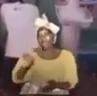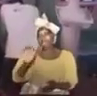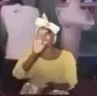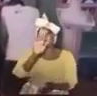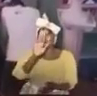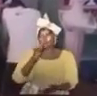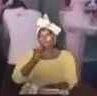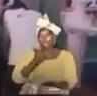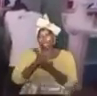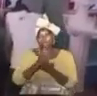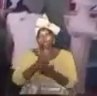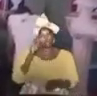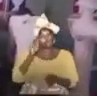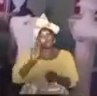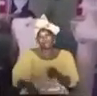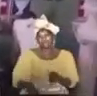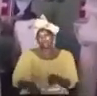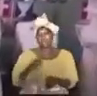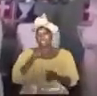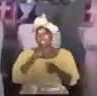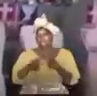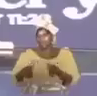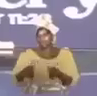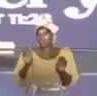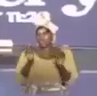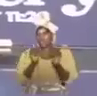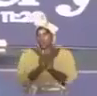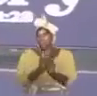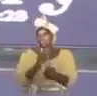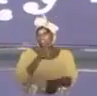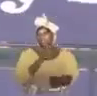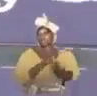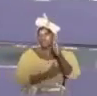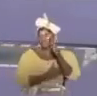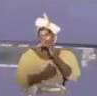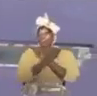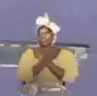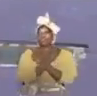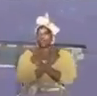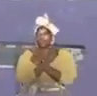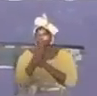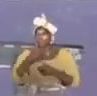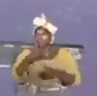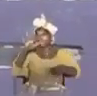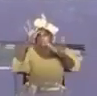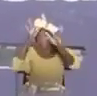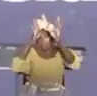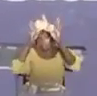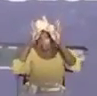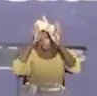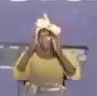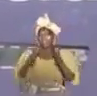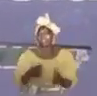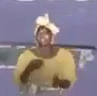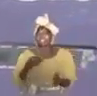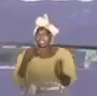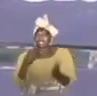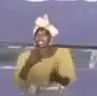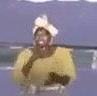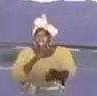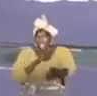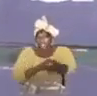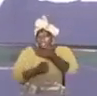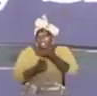is as filthy rags. But then the Bible also declares the love of the Father, revealed in and through the